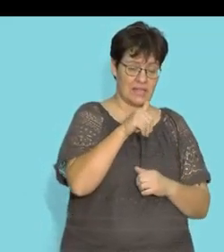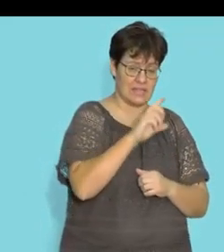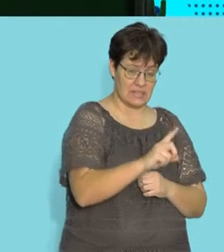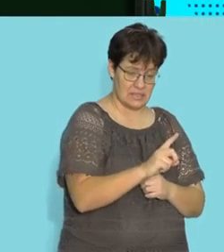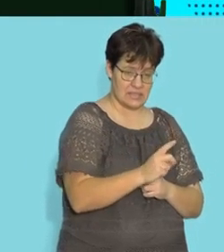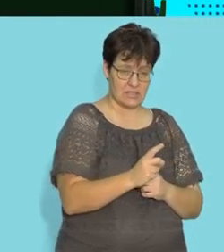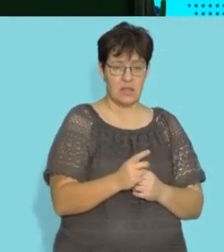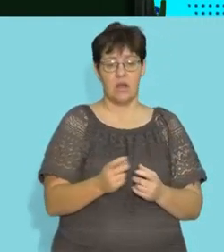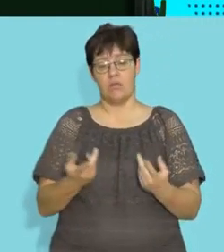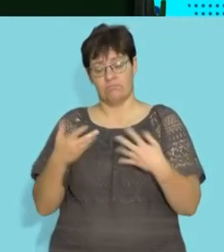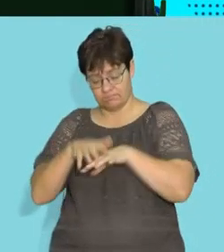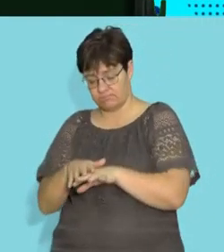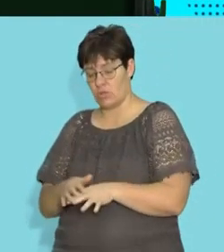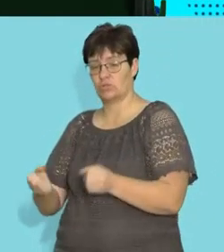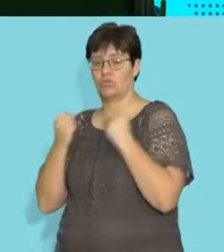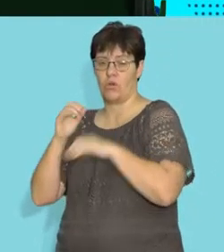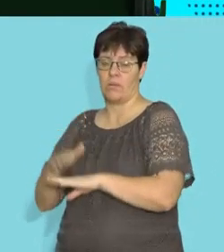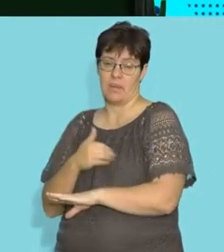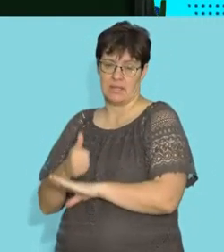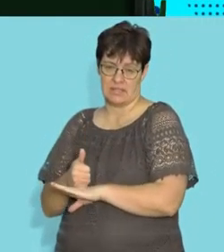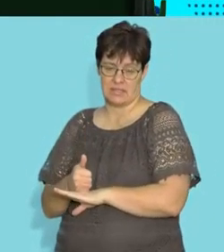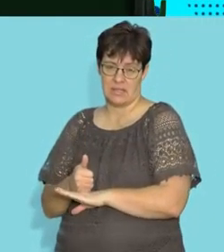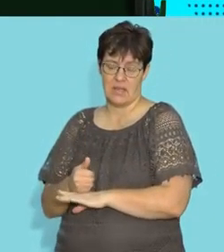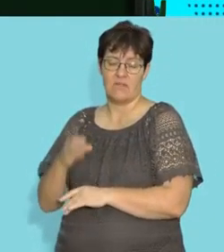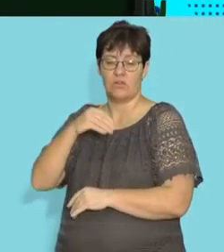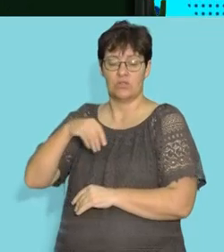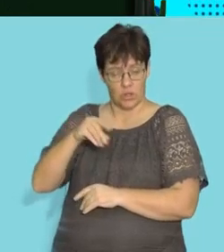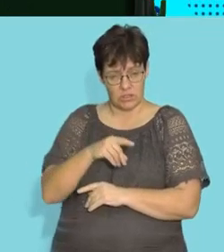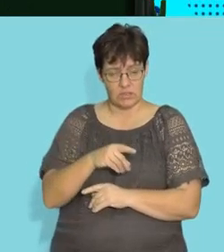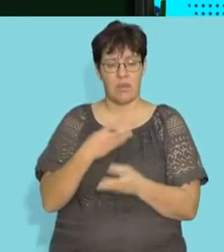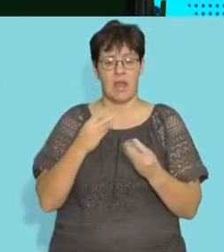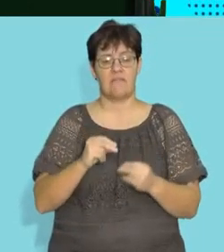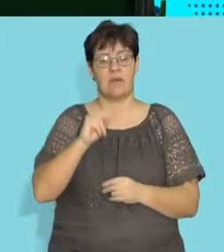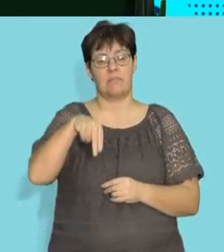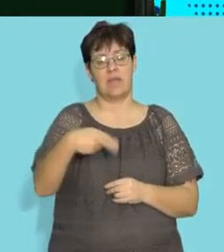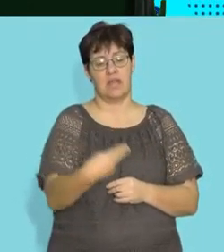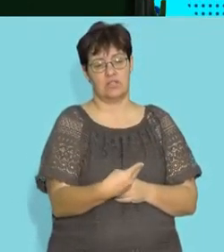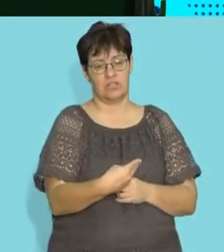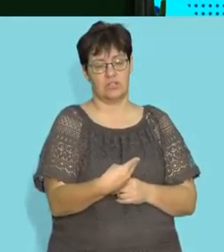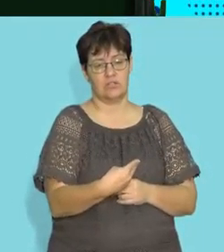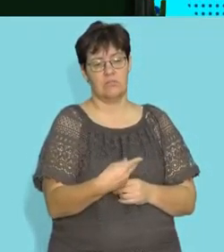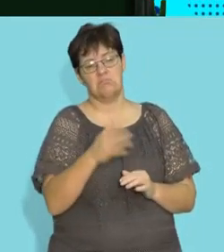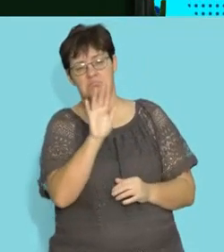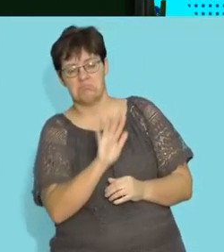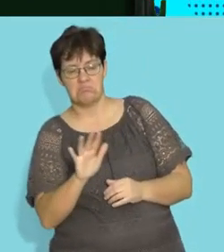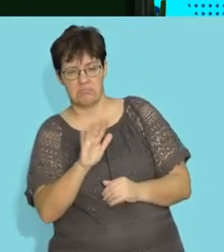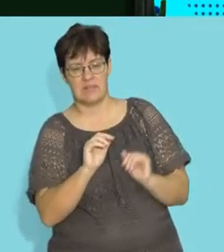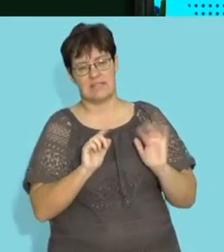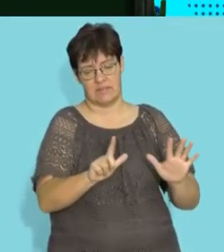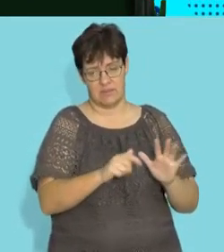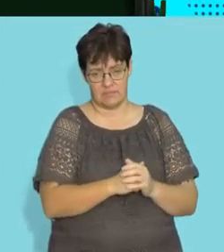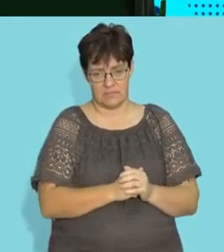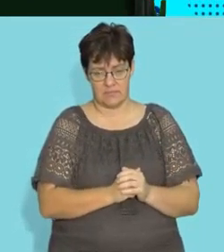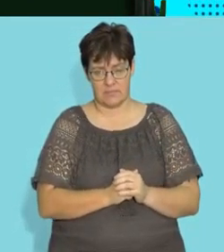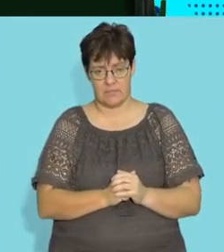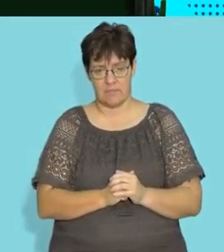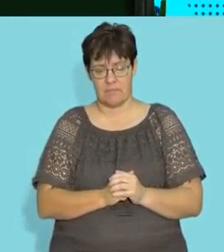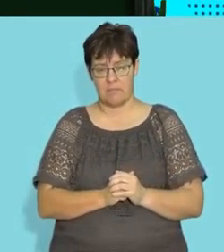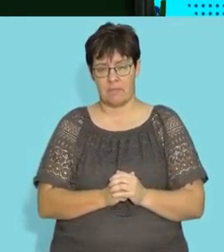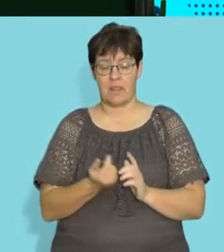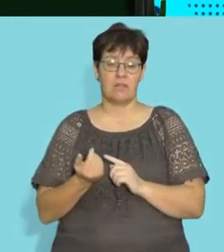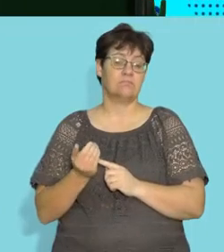it will not react with water, and the pH will therefore not be altered. So that